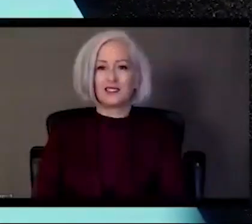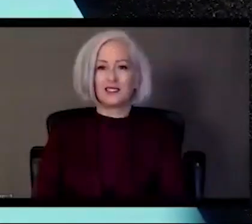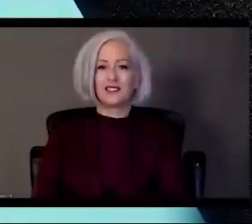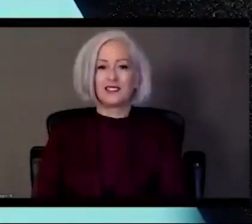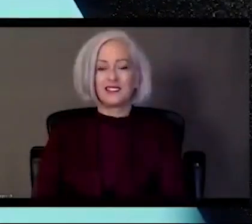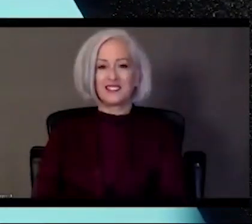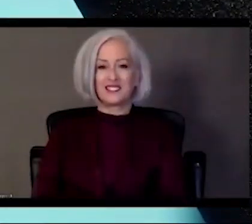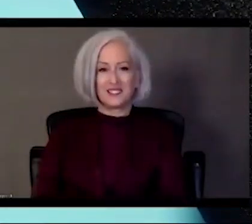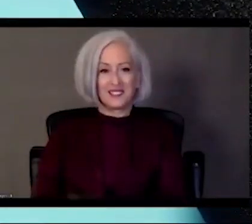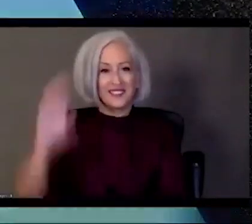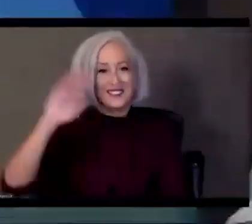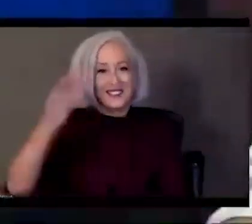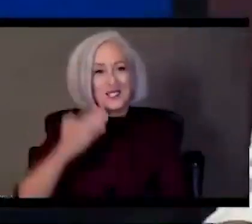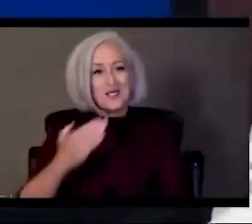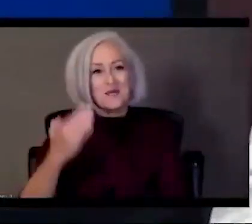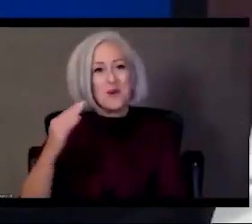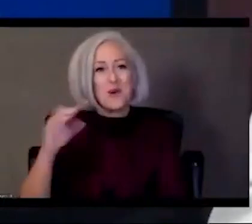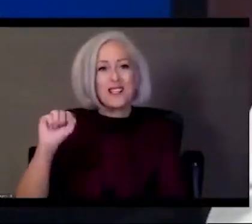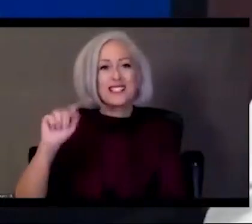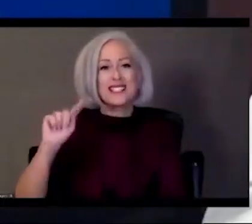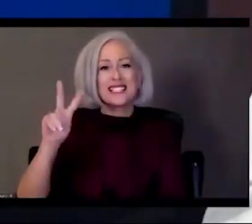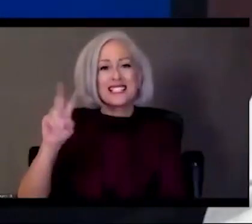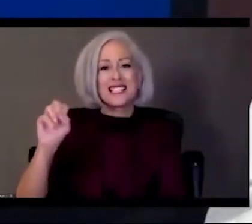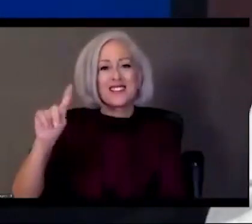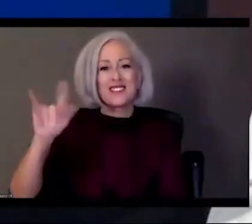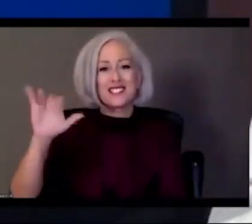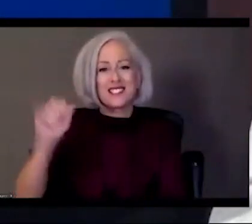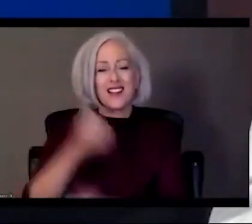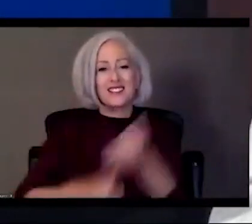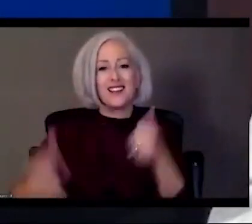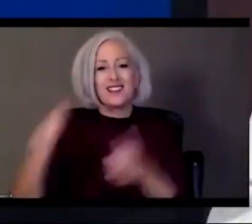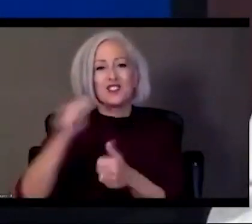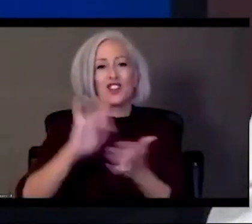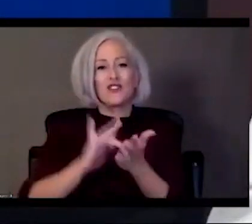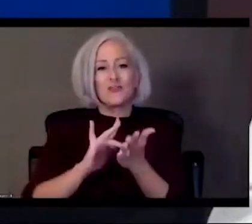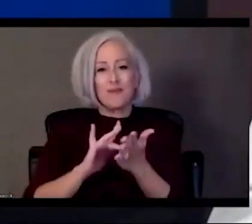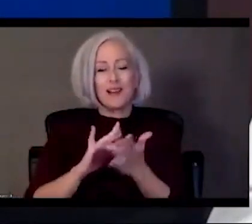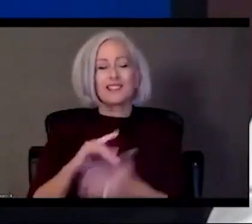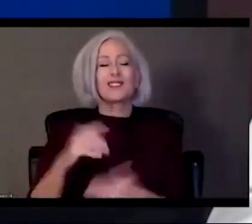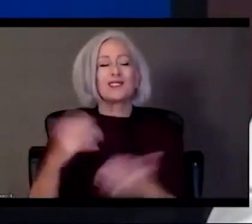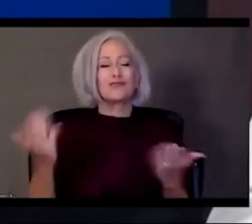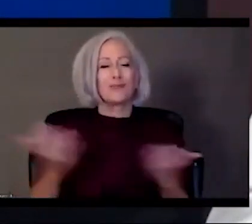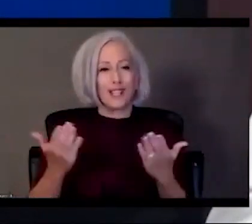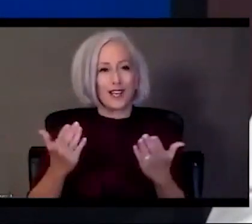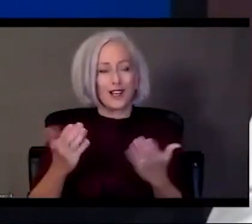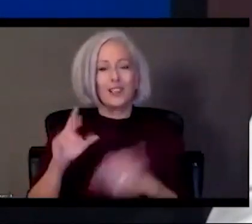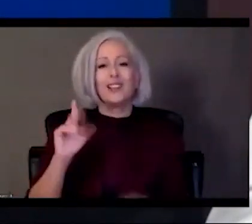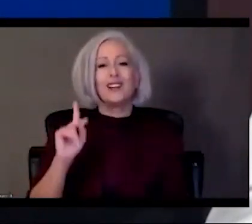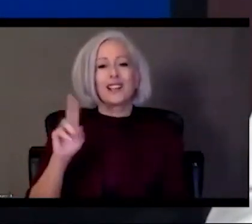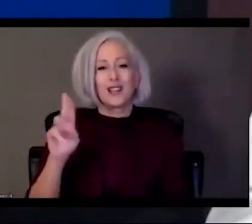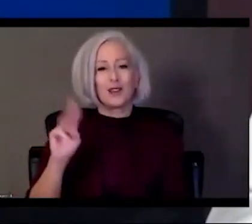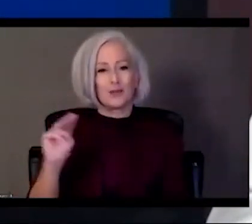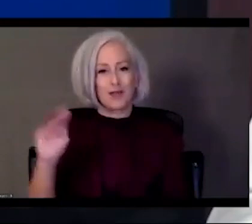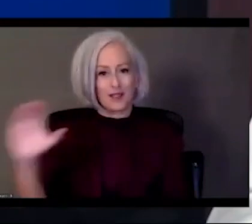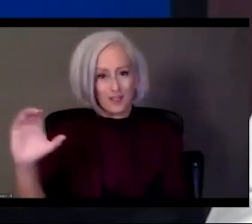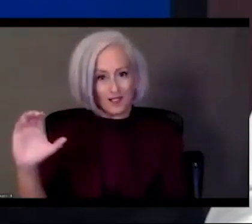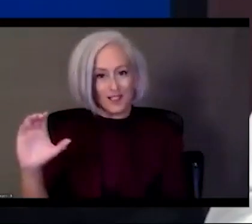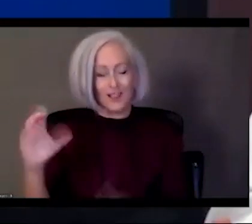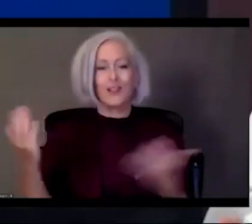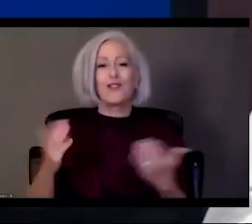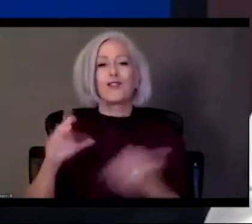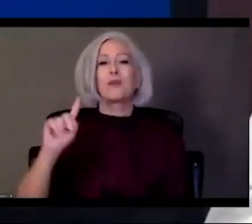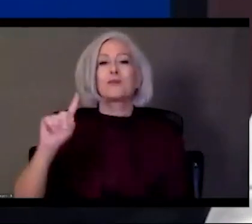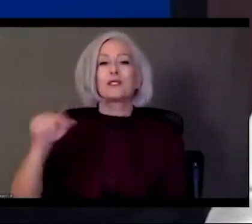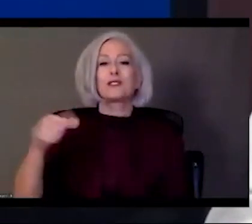Good morning. This is Steve Stites, Chief Medical Officer here at the University of Kansas Health System, broadcasting live with you from the Dall Simons Family Studio. Delighted to be back with you to